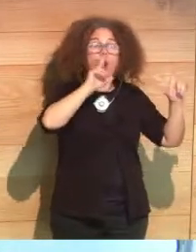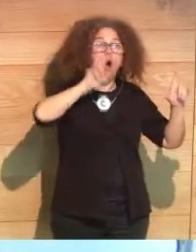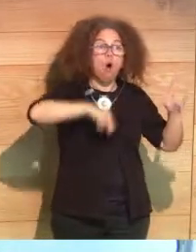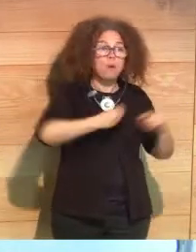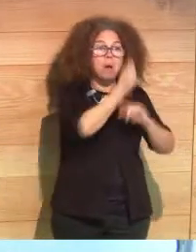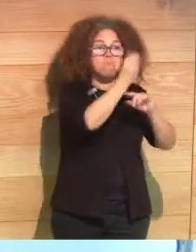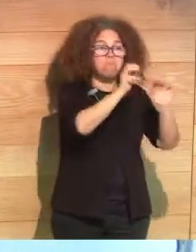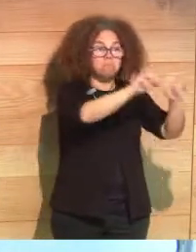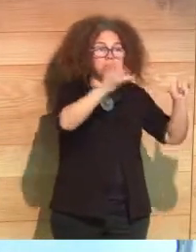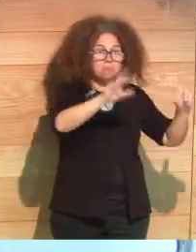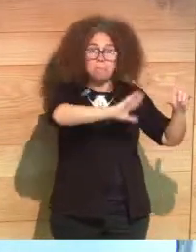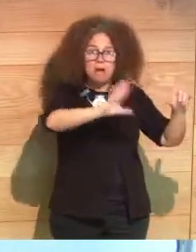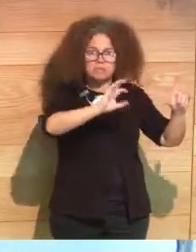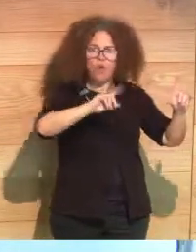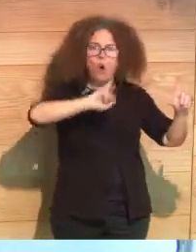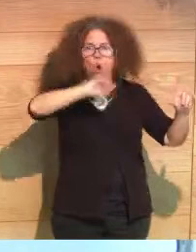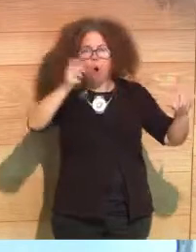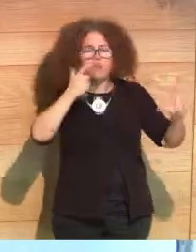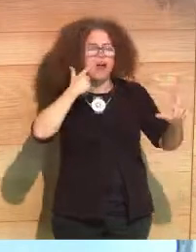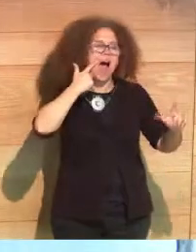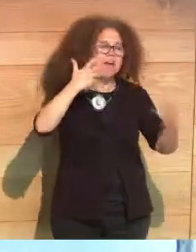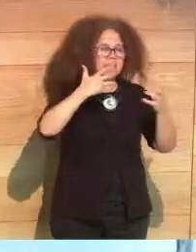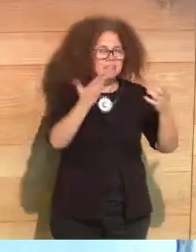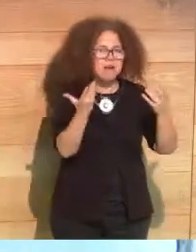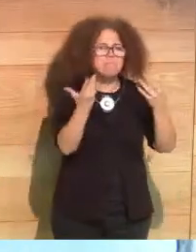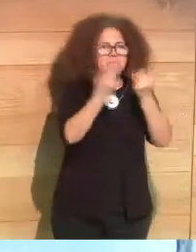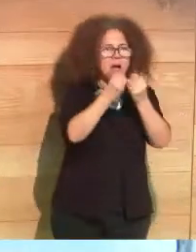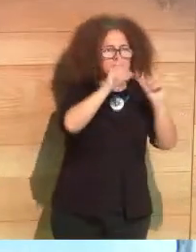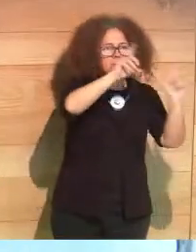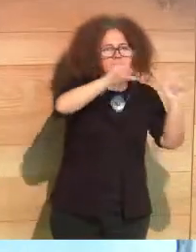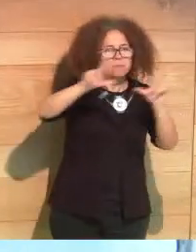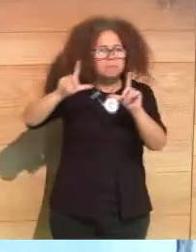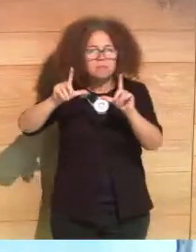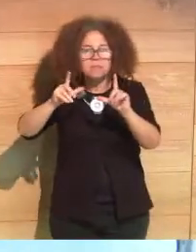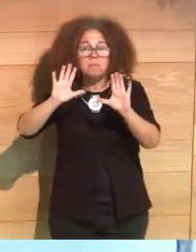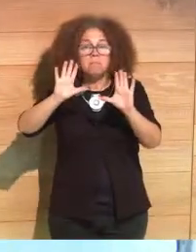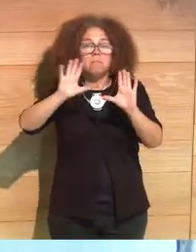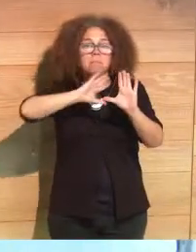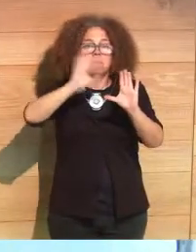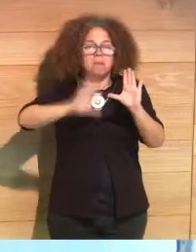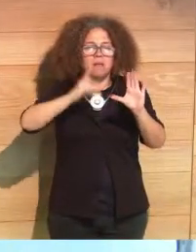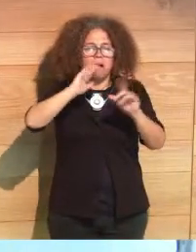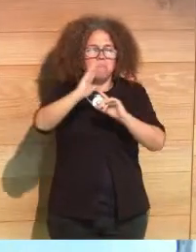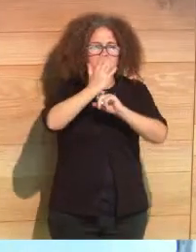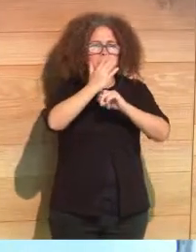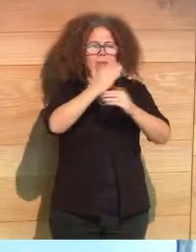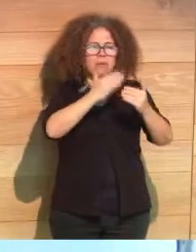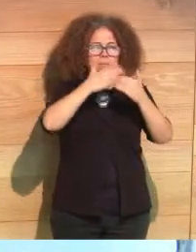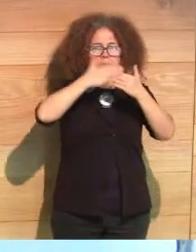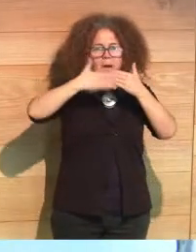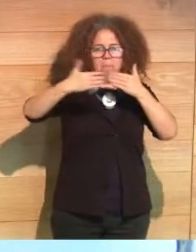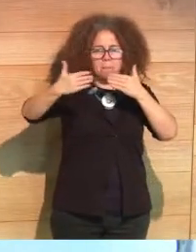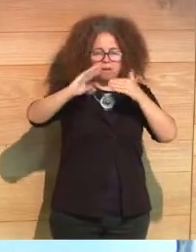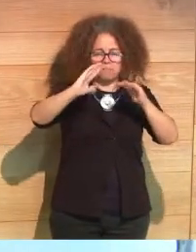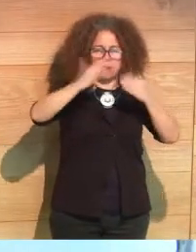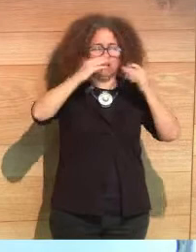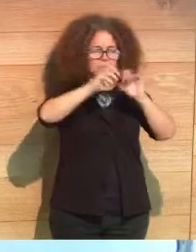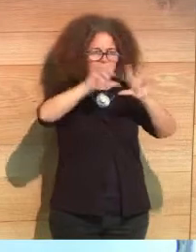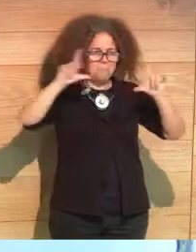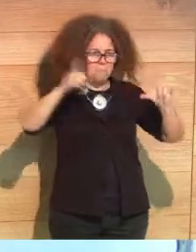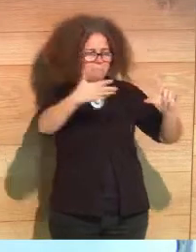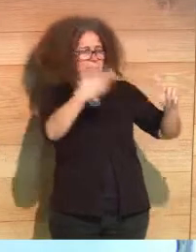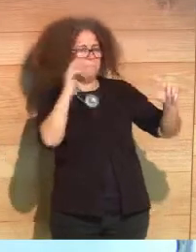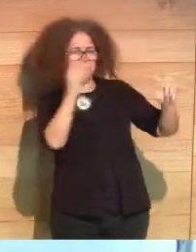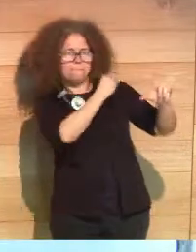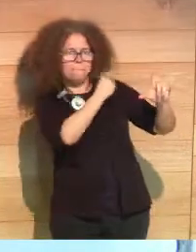in the kind of effects. And then we got to show it on the top of the tallest tower of Tokyo.